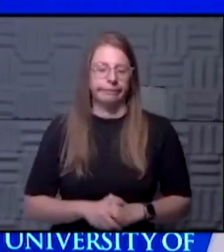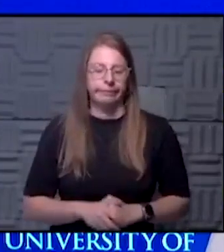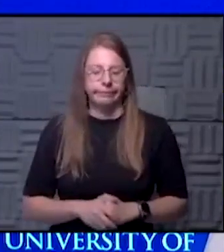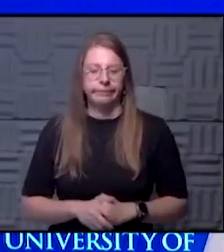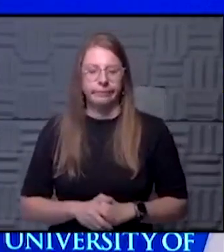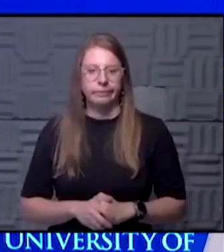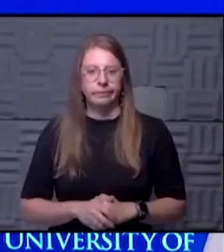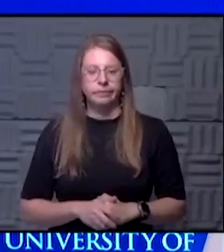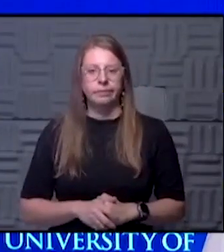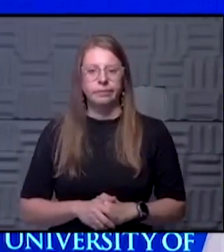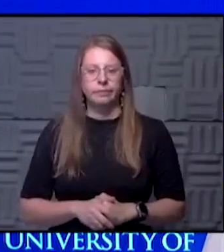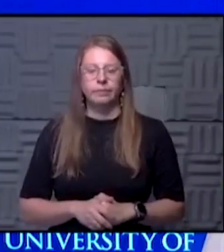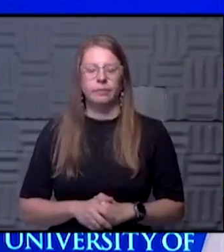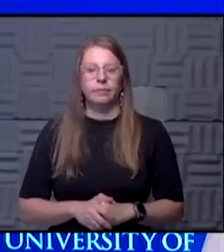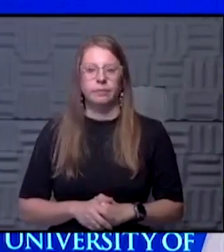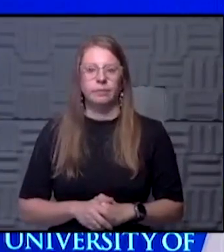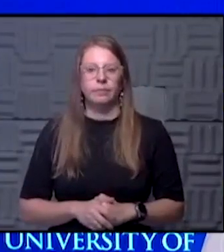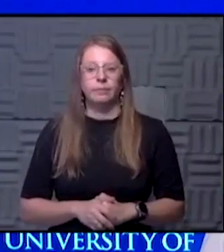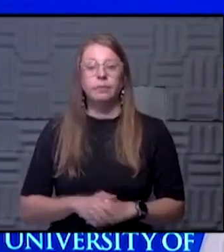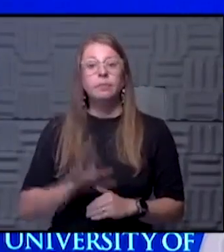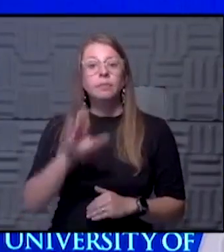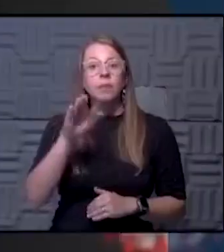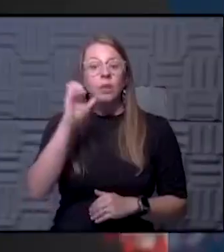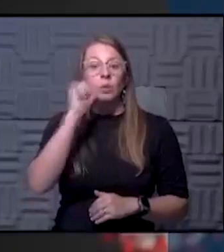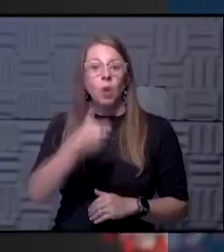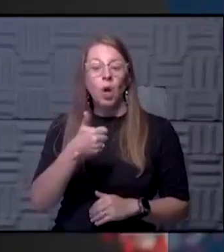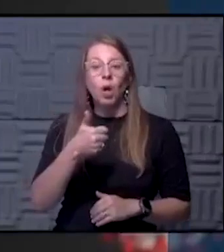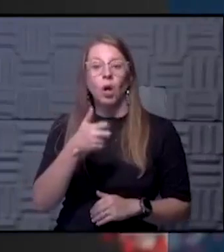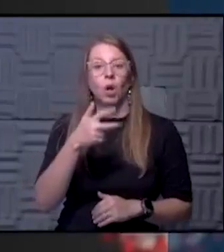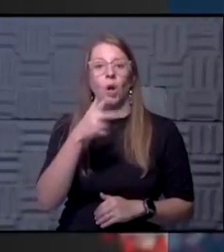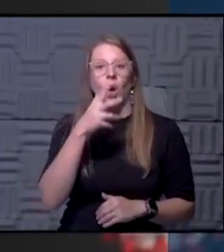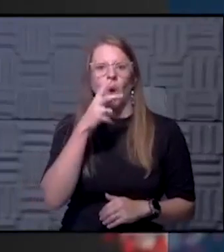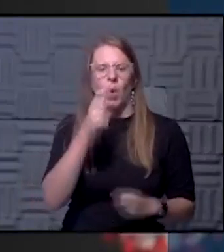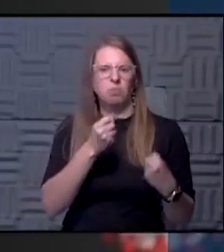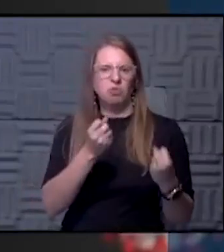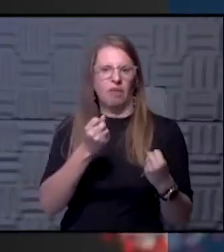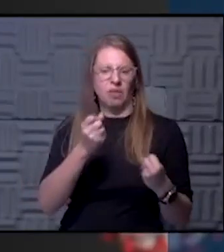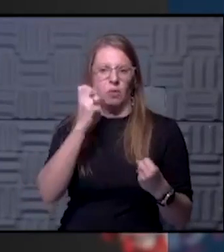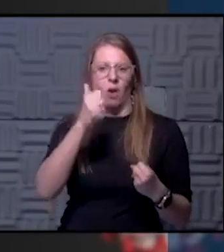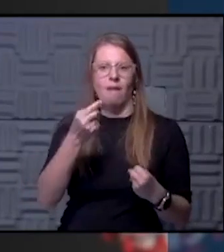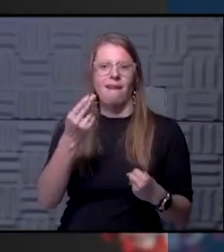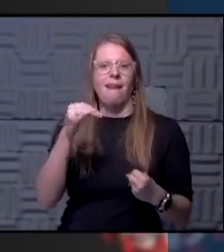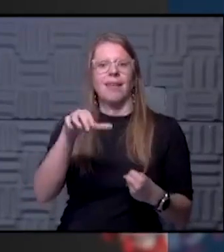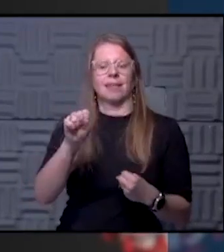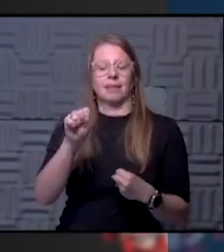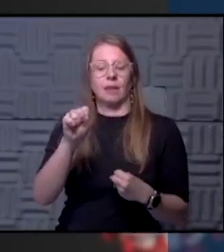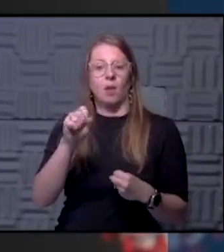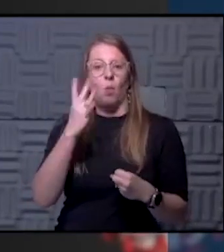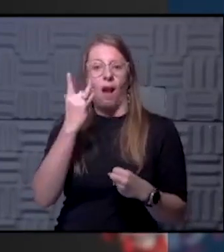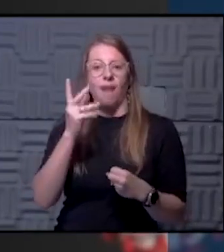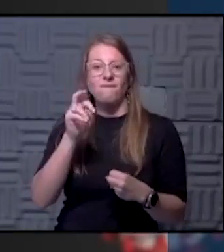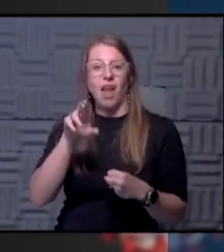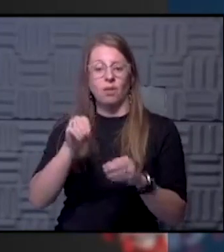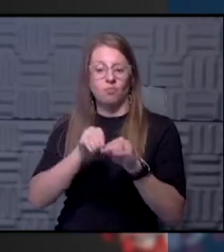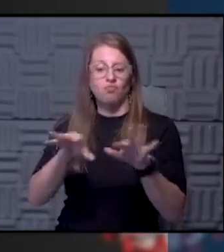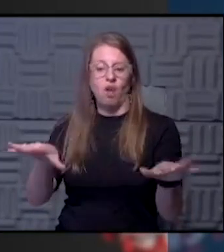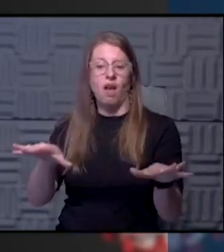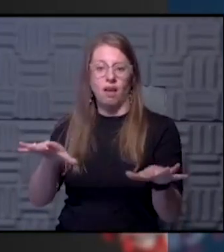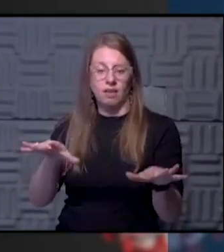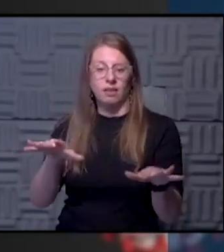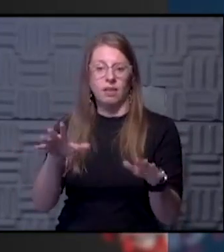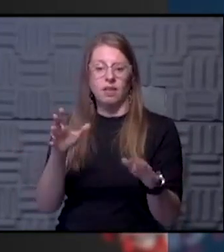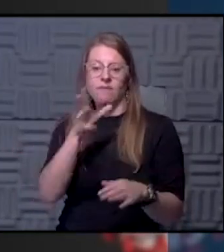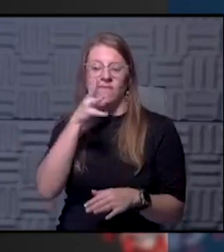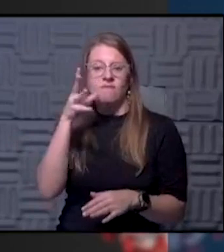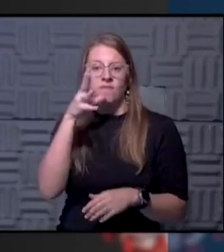here. Hey, tomorrow, we're going to be on the road in Hays, Kansas. The virus is spreading in smaller communities. We'll be talking more about that with